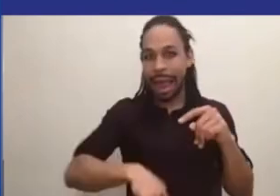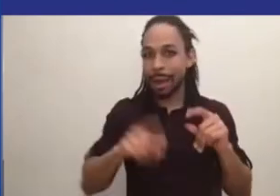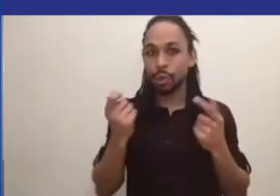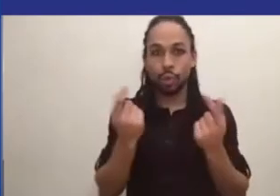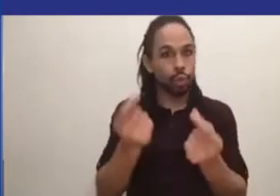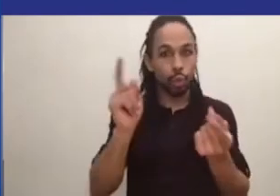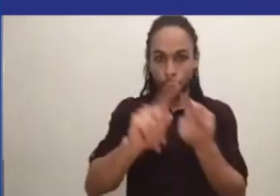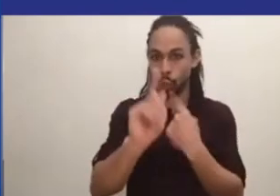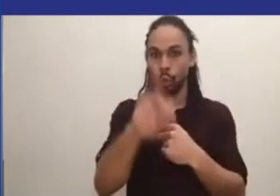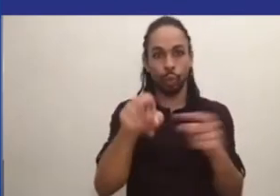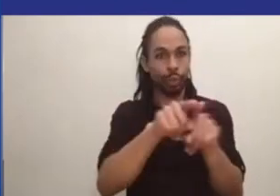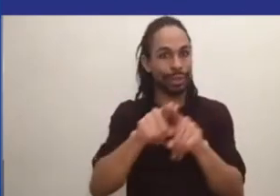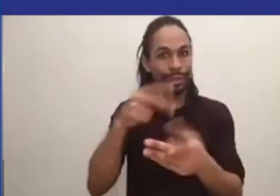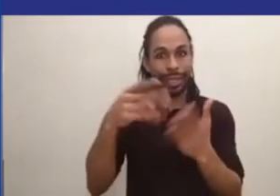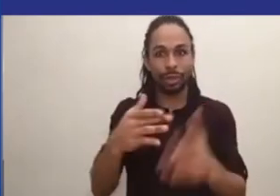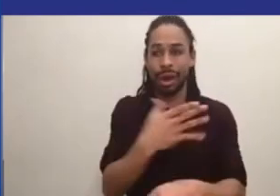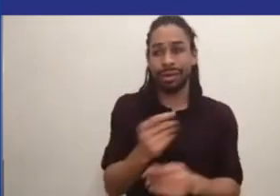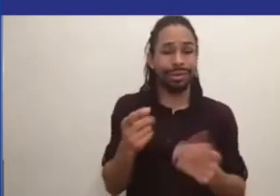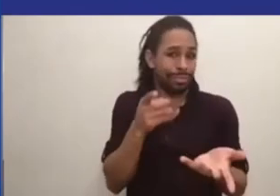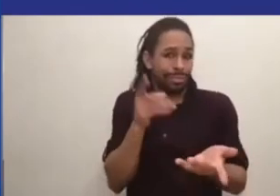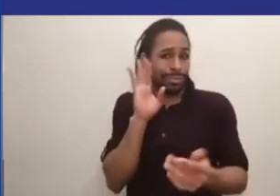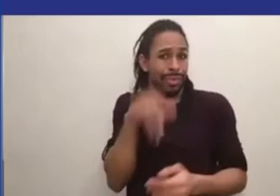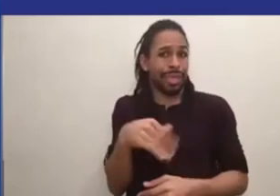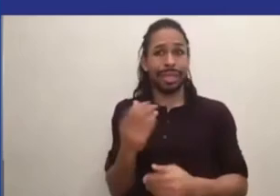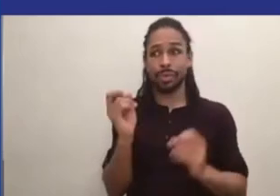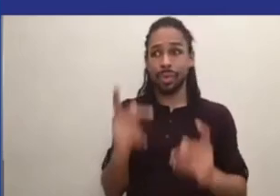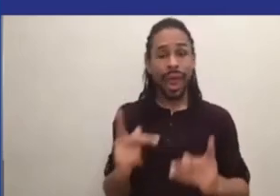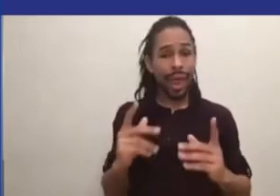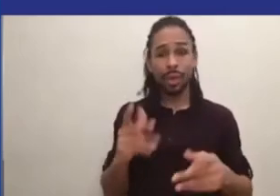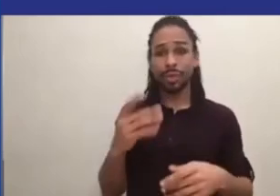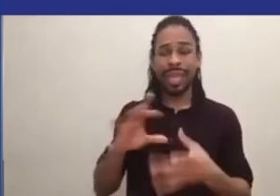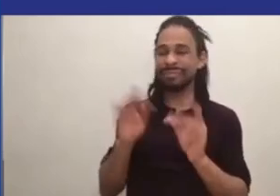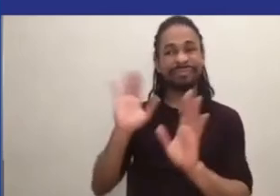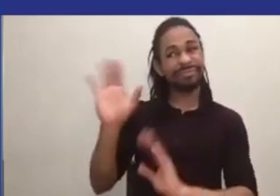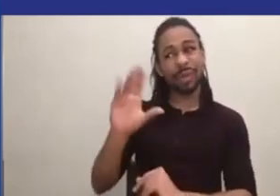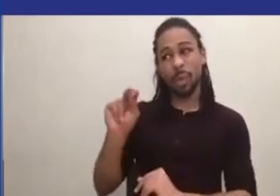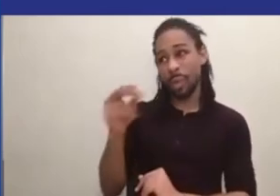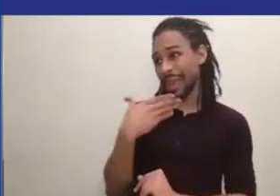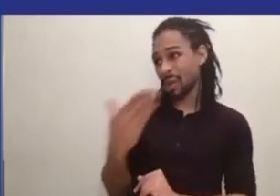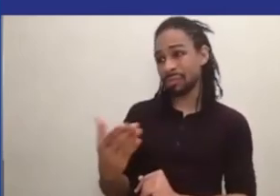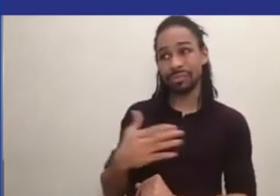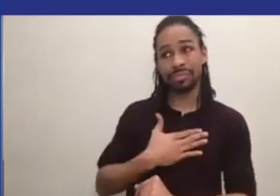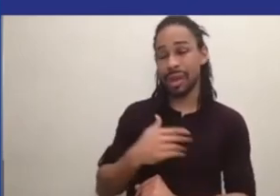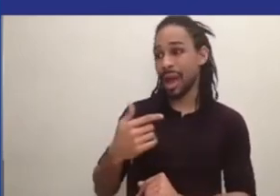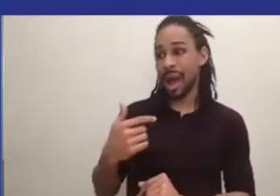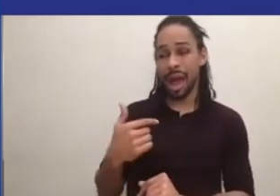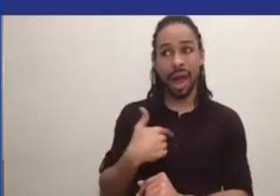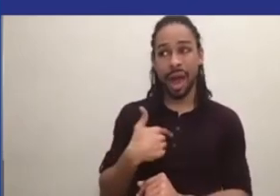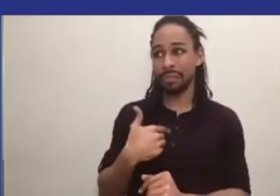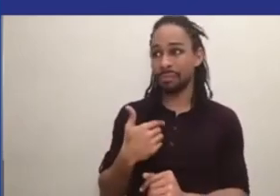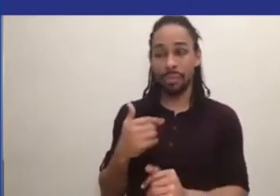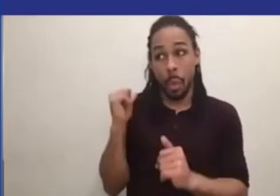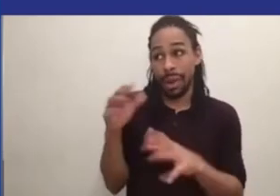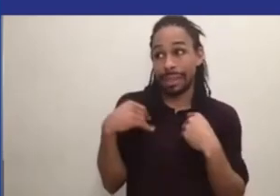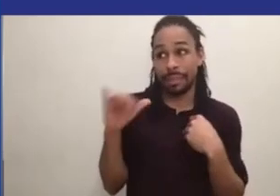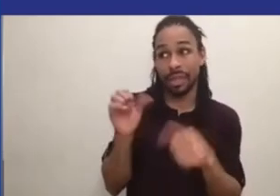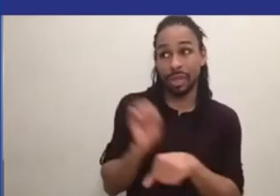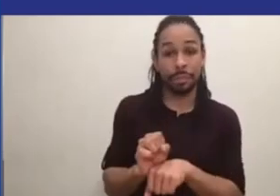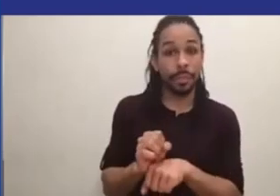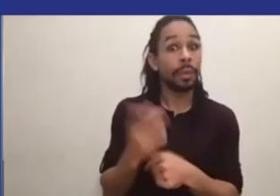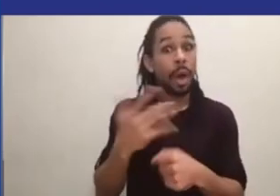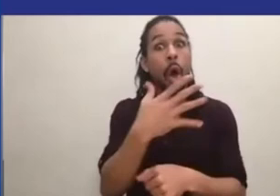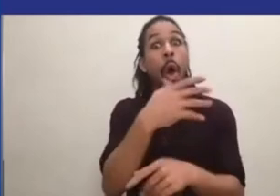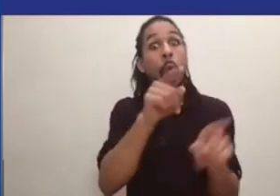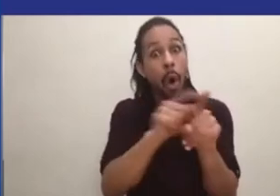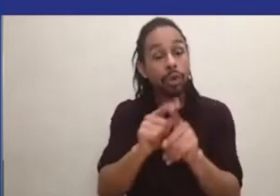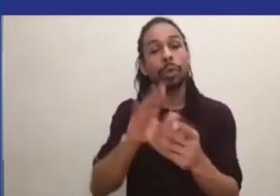And it's okay to bypass people. It's okay to say, no, I won't accept this job. Mentoring is super important too, because you teach the